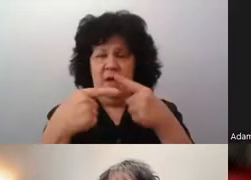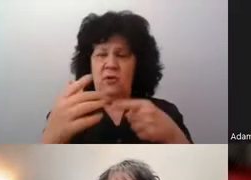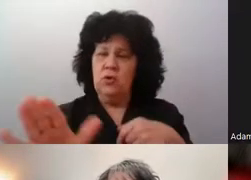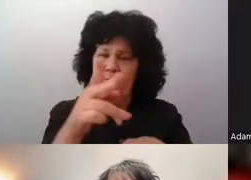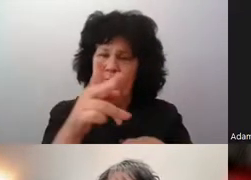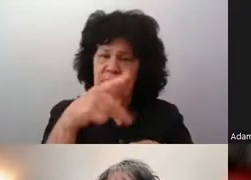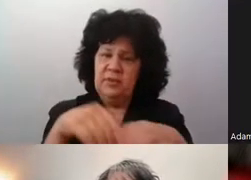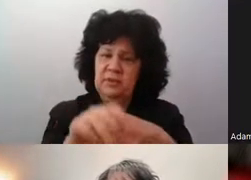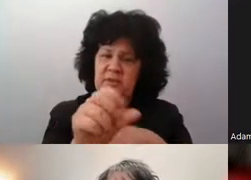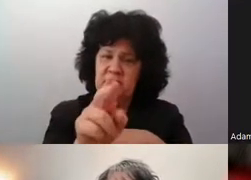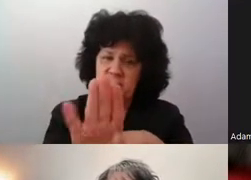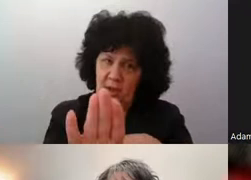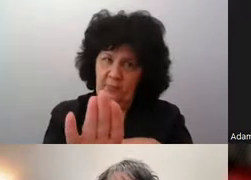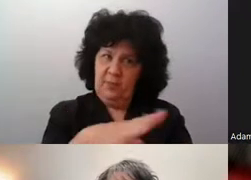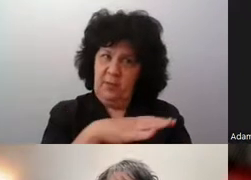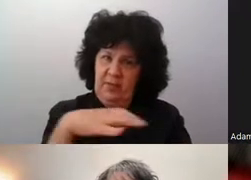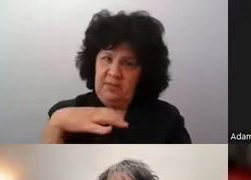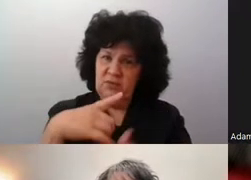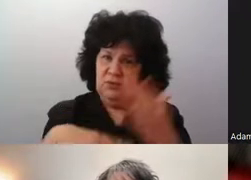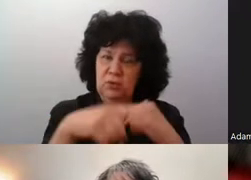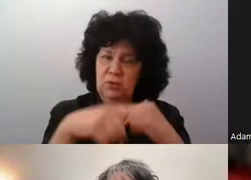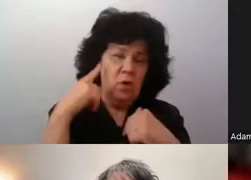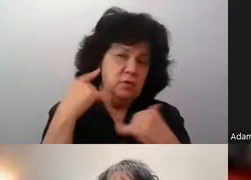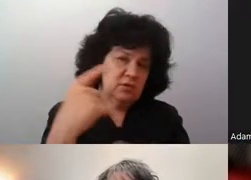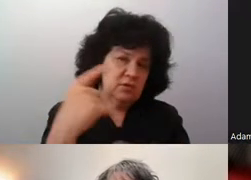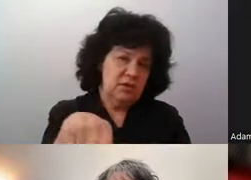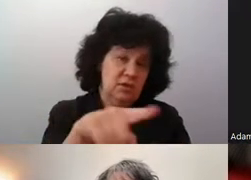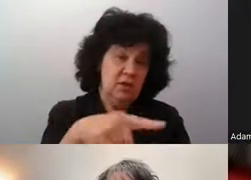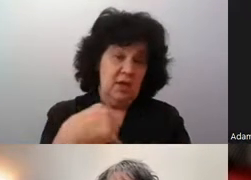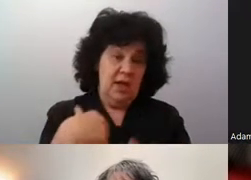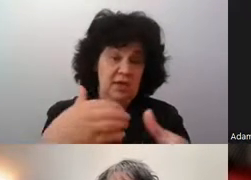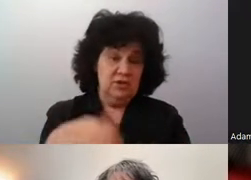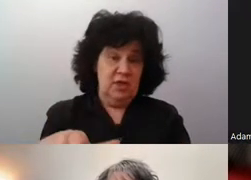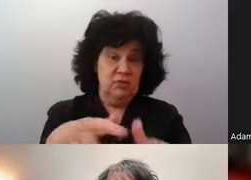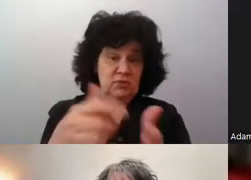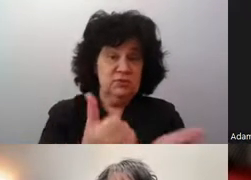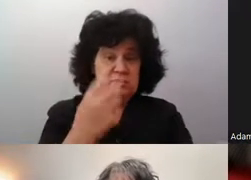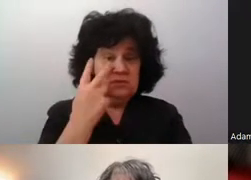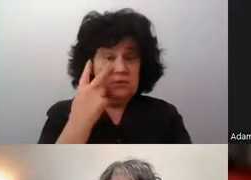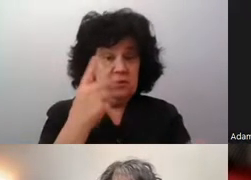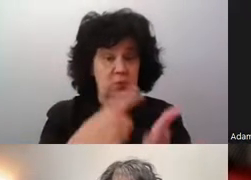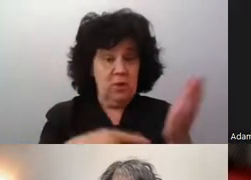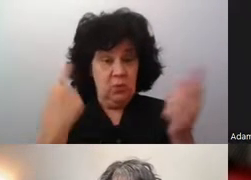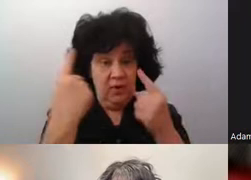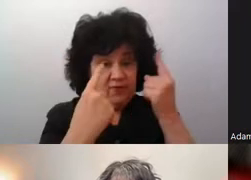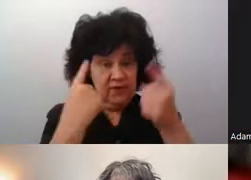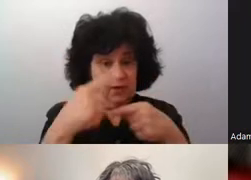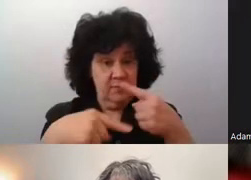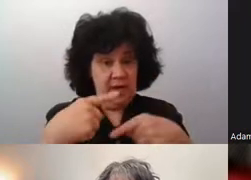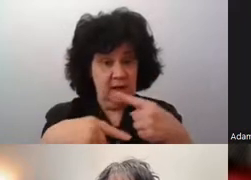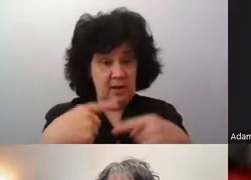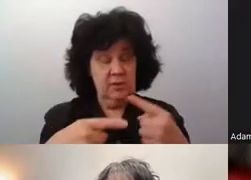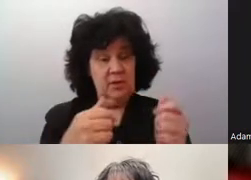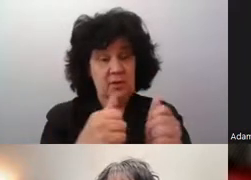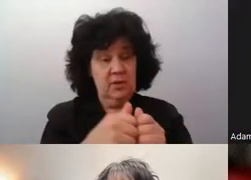in subcommittees after what you heard today. Again, you got to see what we're thinking about in terms